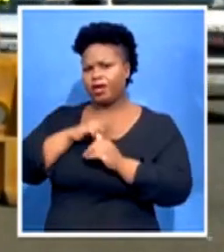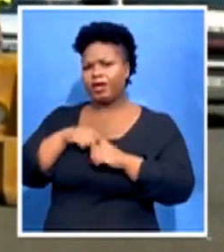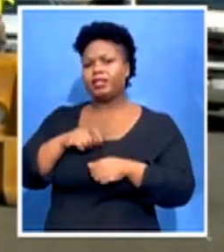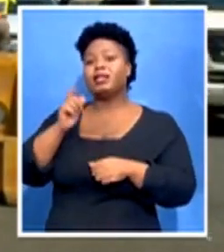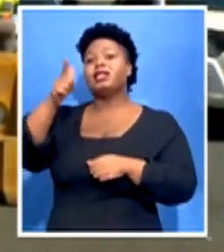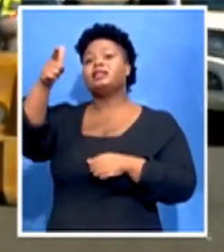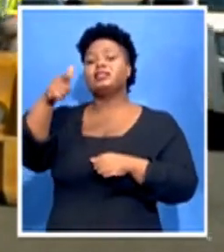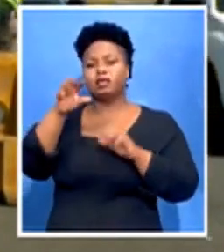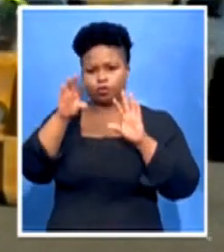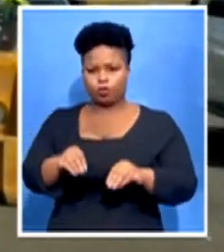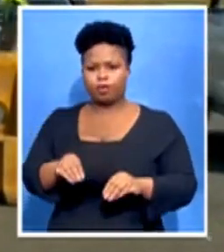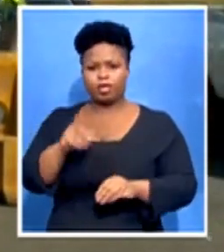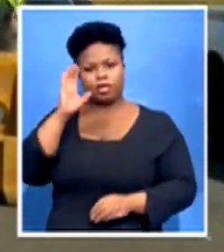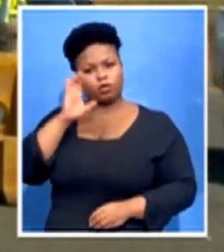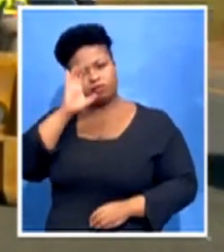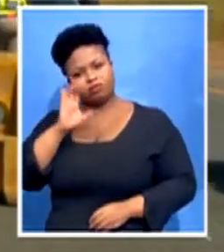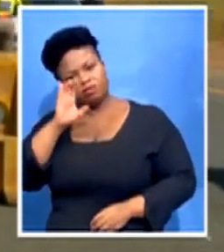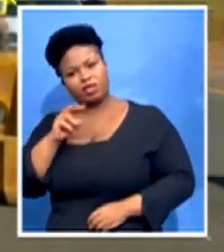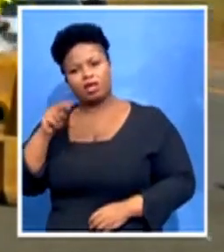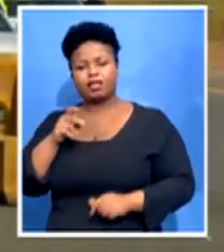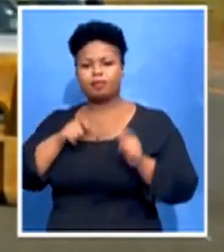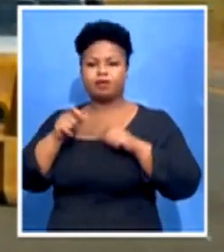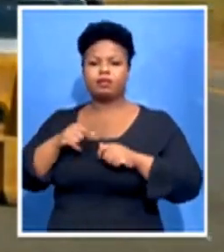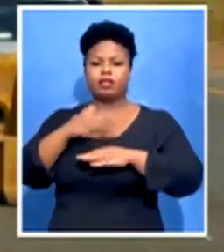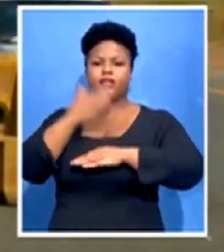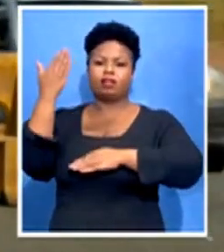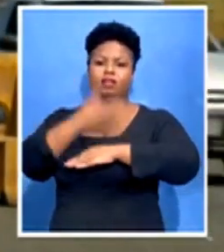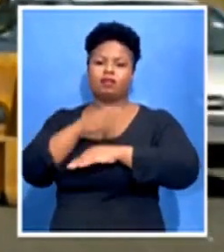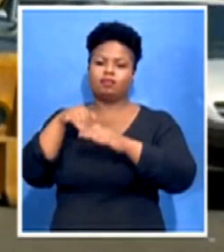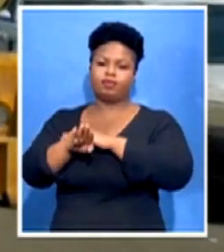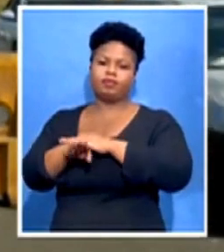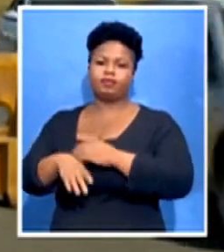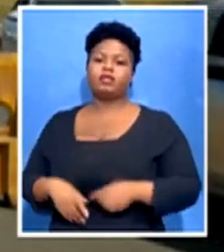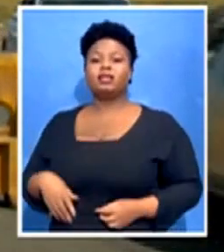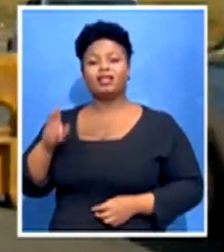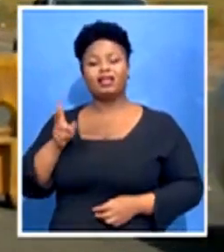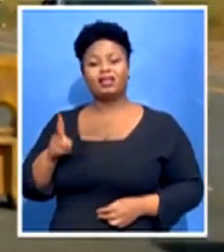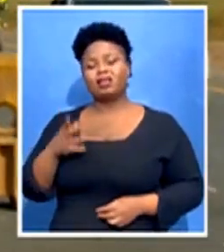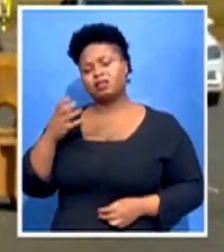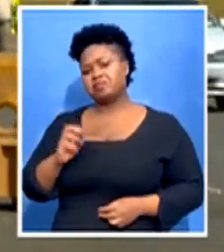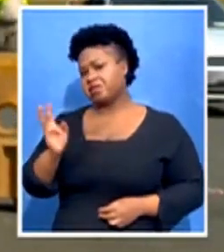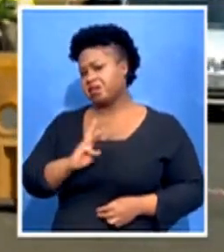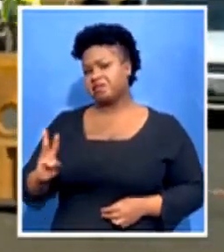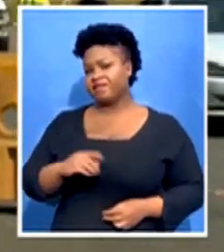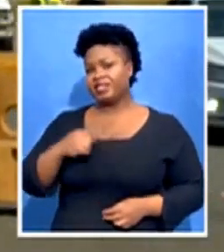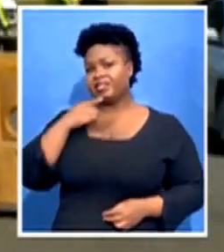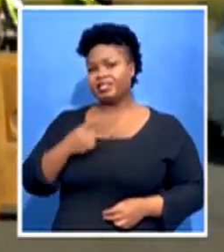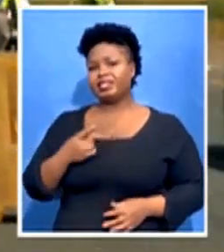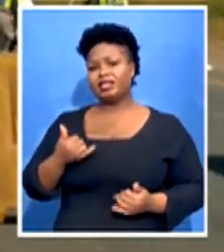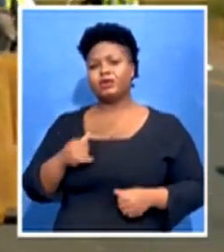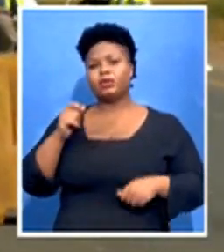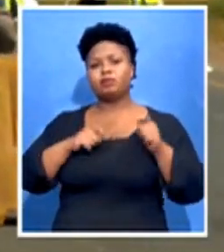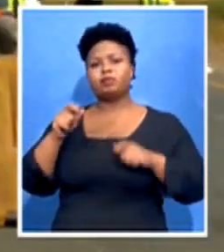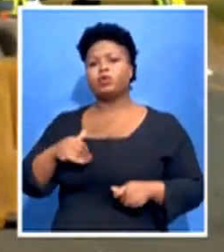other people to cross to the border. Blaine, but they also have, they've been warned that people that are traveling, especially travelers that are